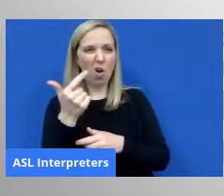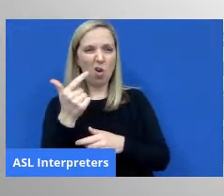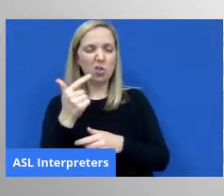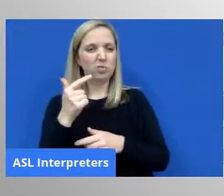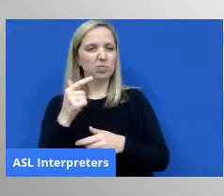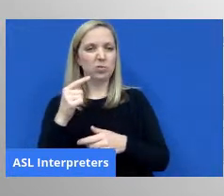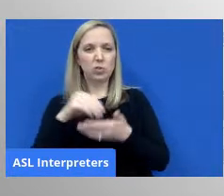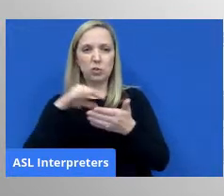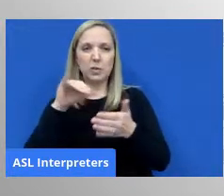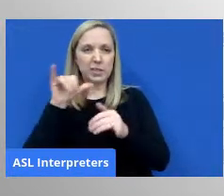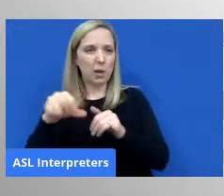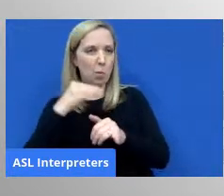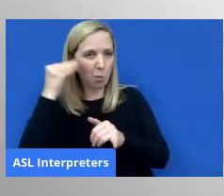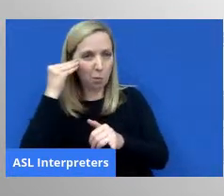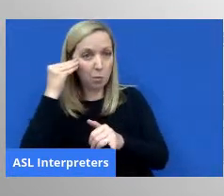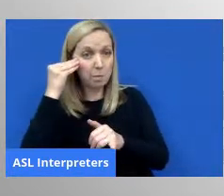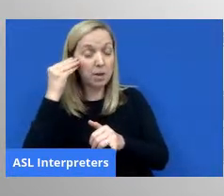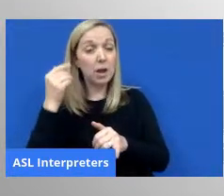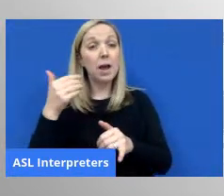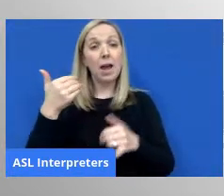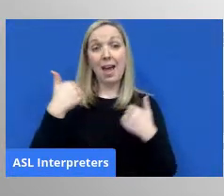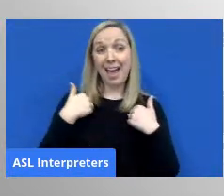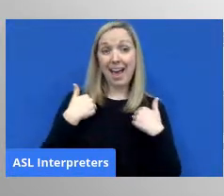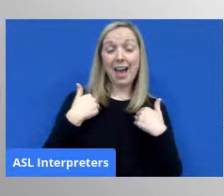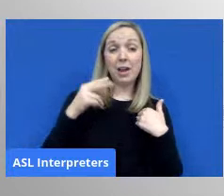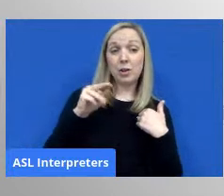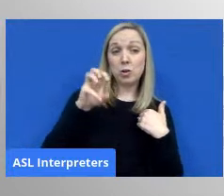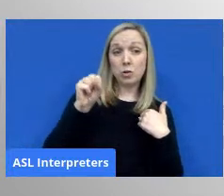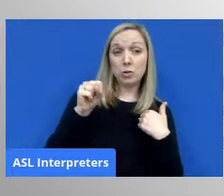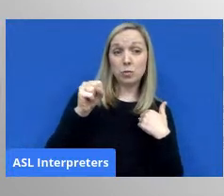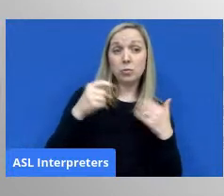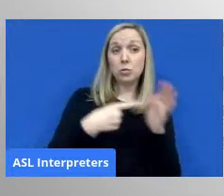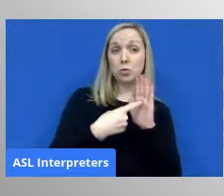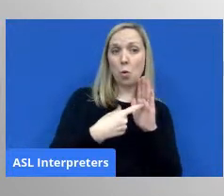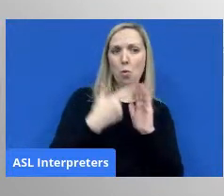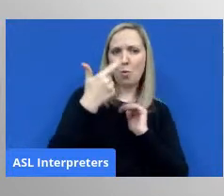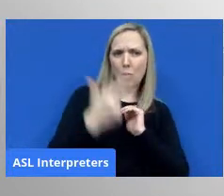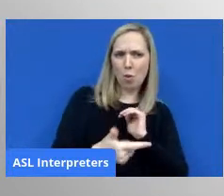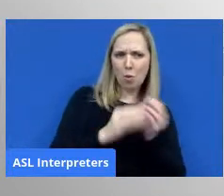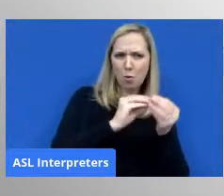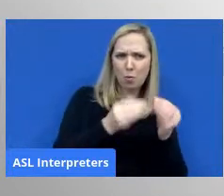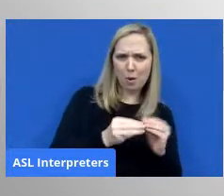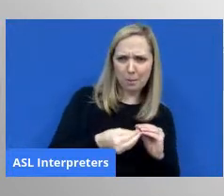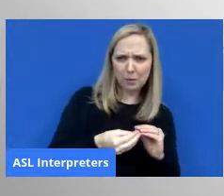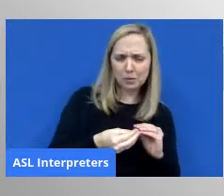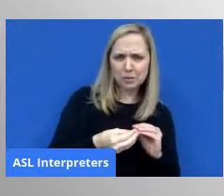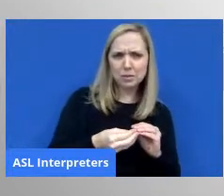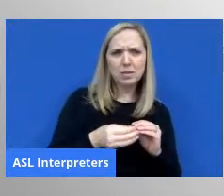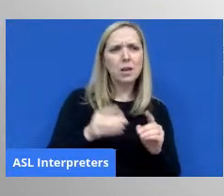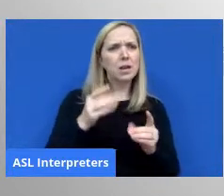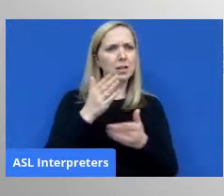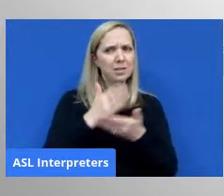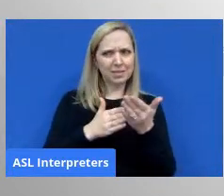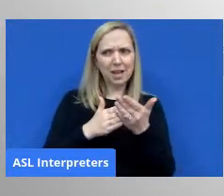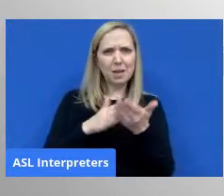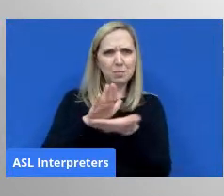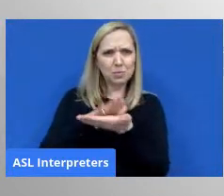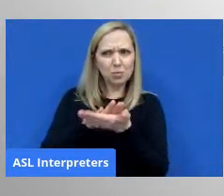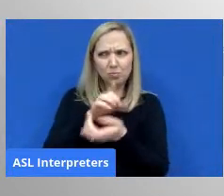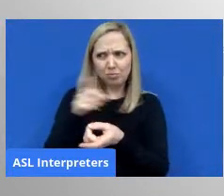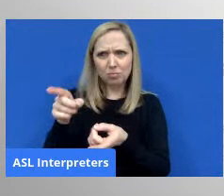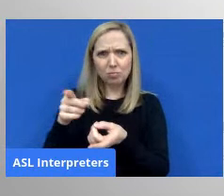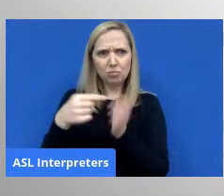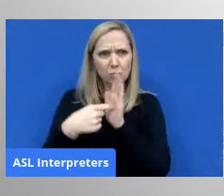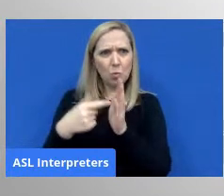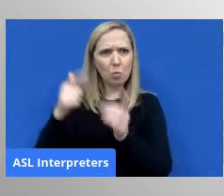low, in-person school attendance actually lowered community spread due to safety norms that were established with children and then brought home